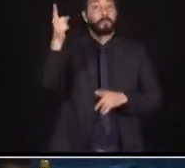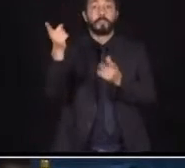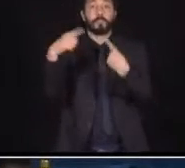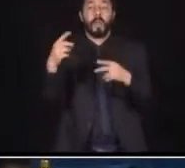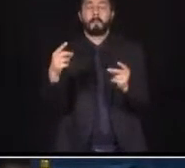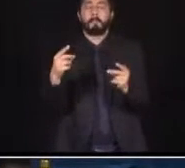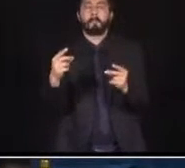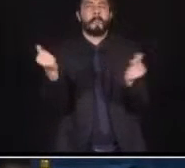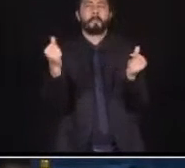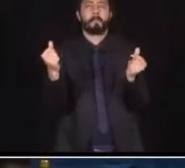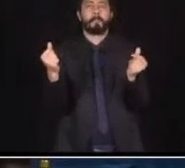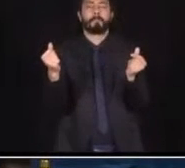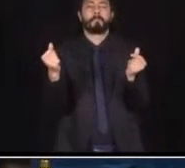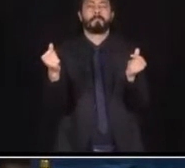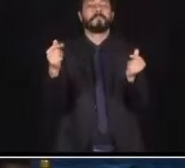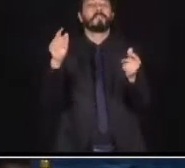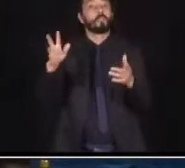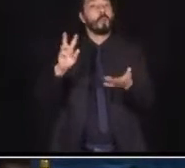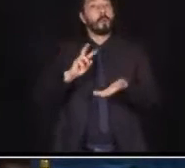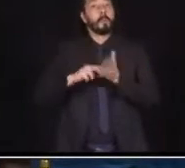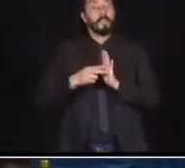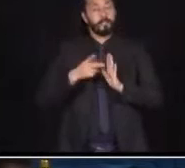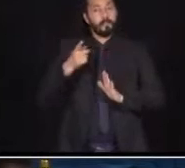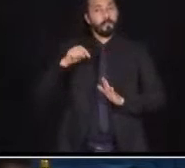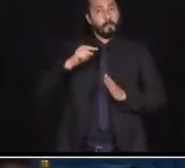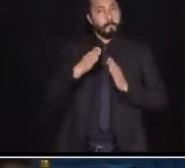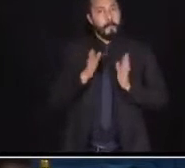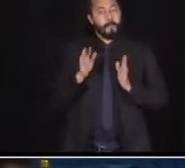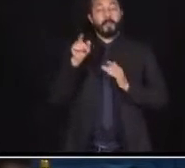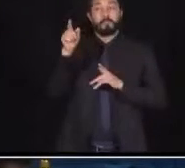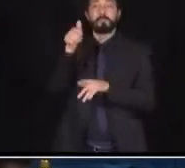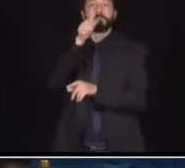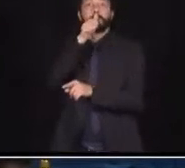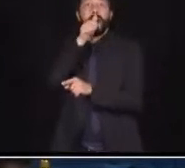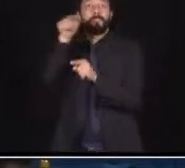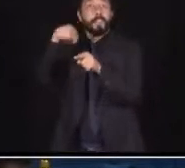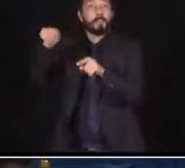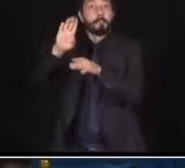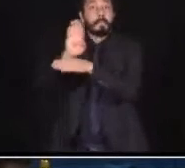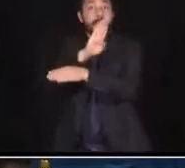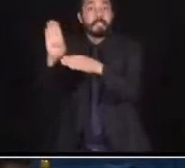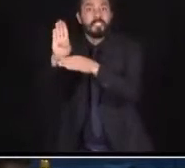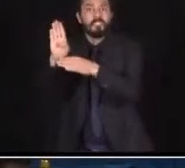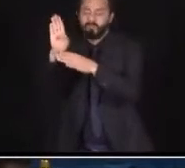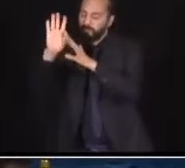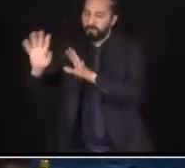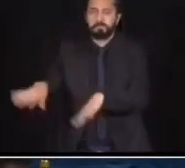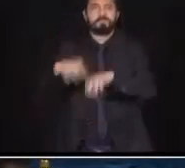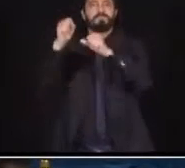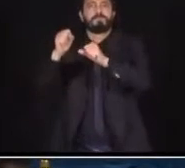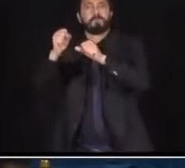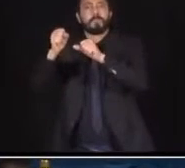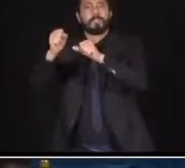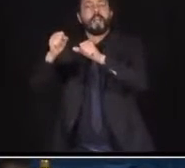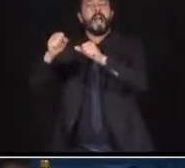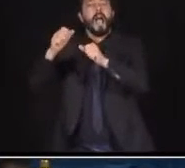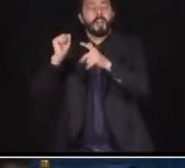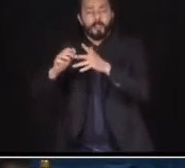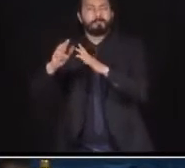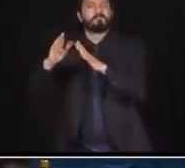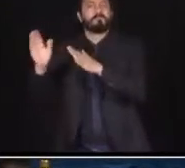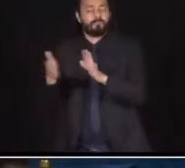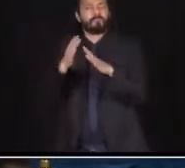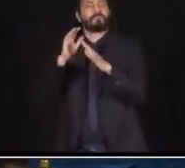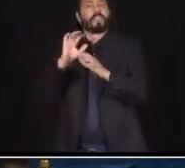The private sector stepped up and began throwing the resources at the challenge. And I'm proud to join the Premier and